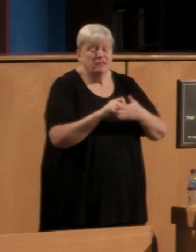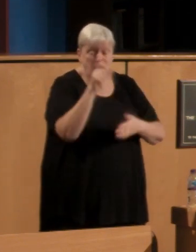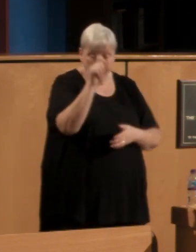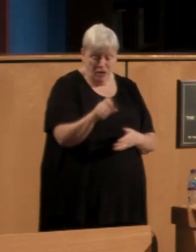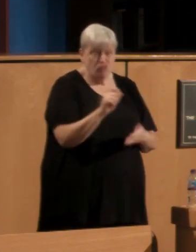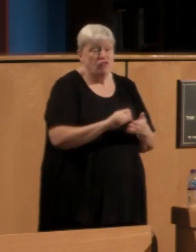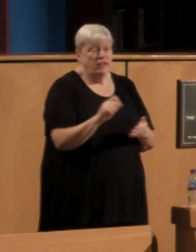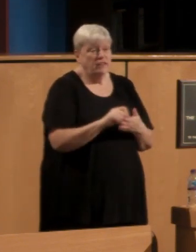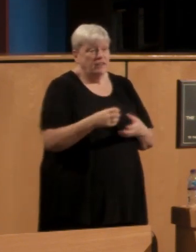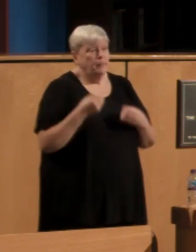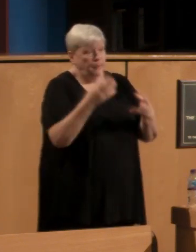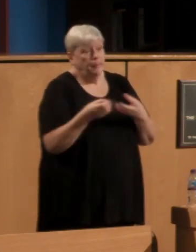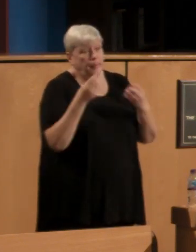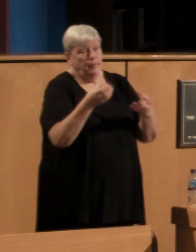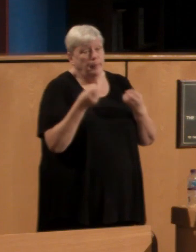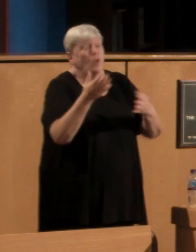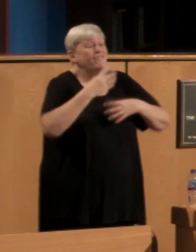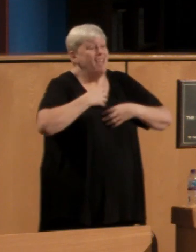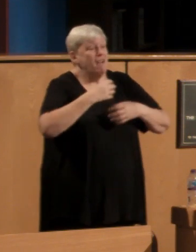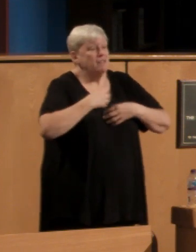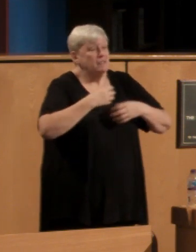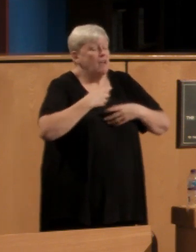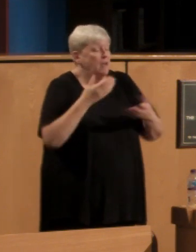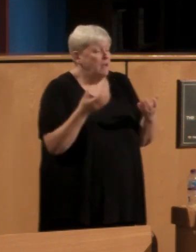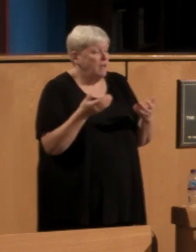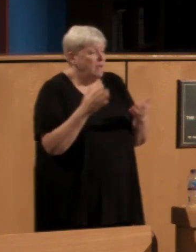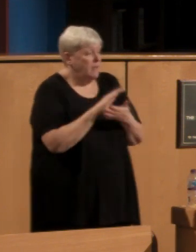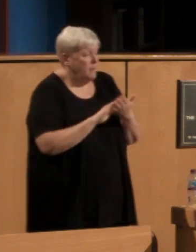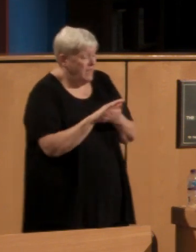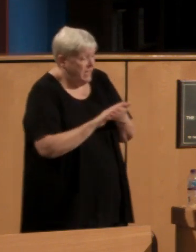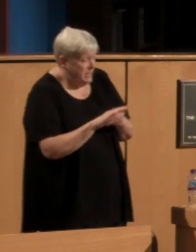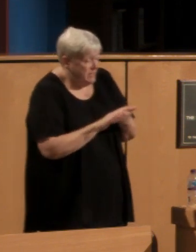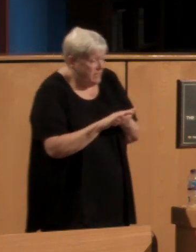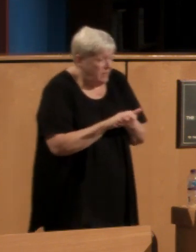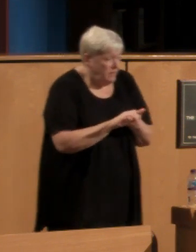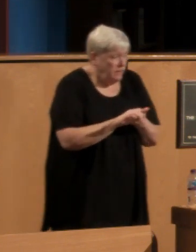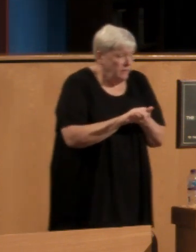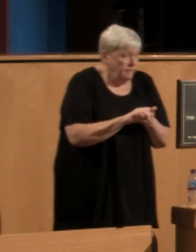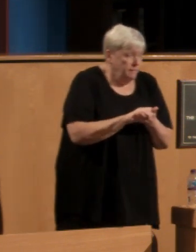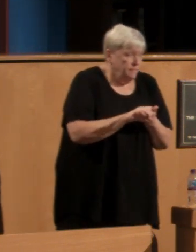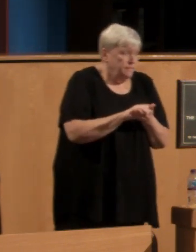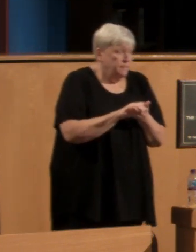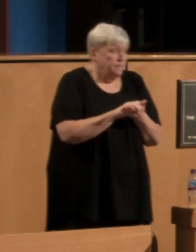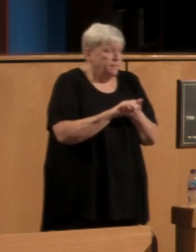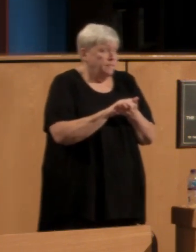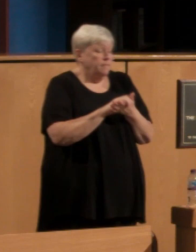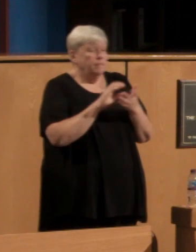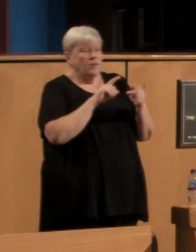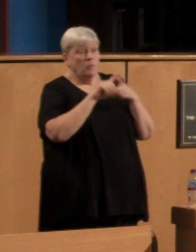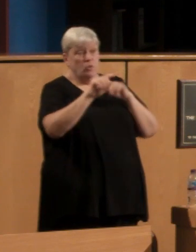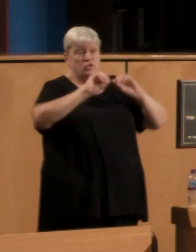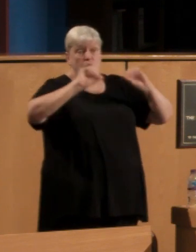people that they are writing it for, which means that the fact that the most